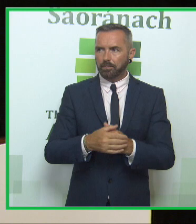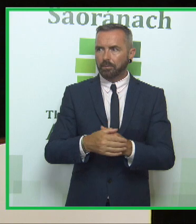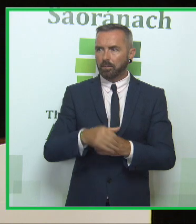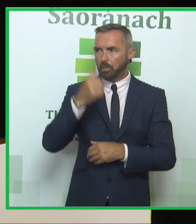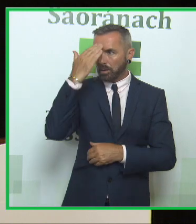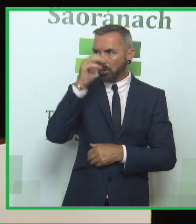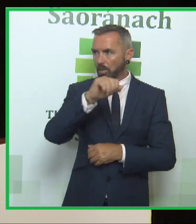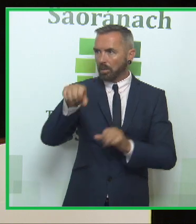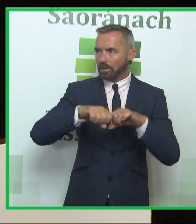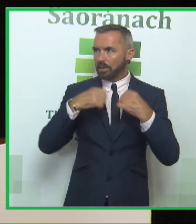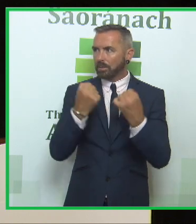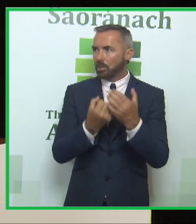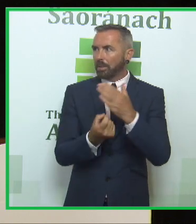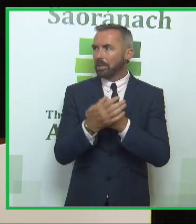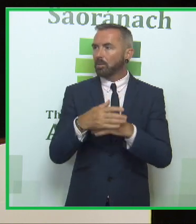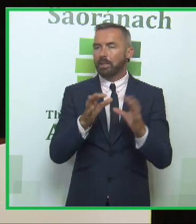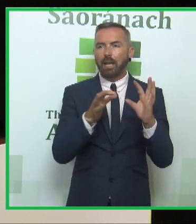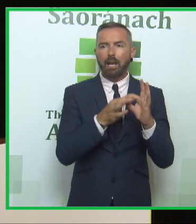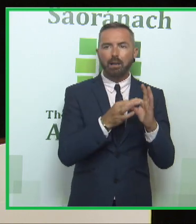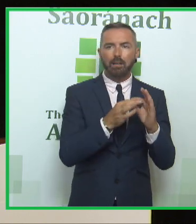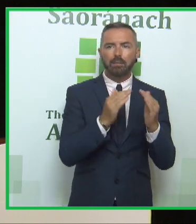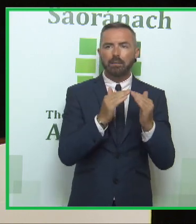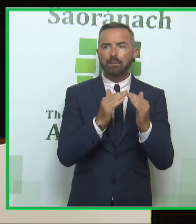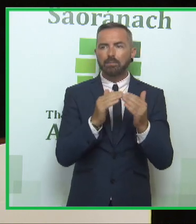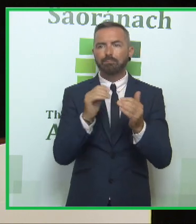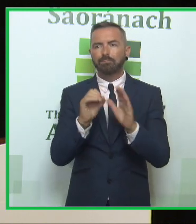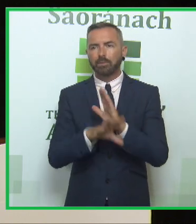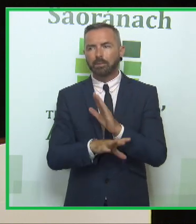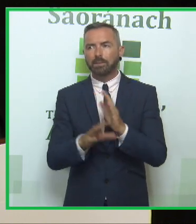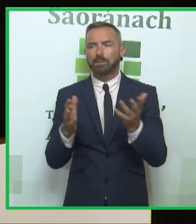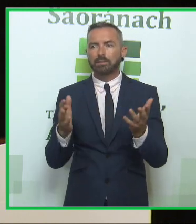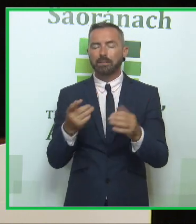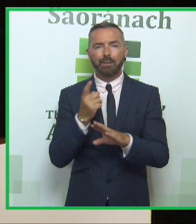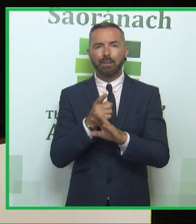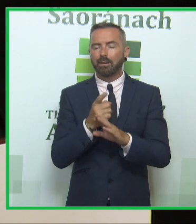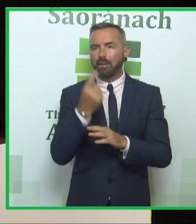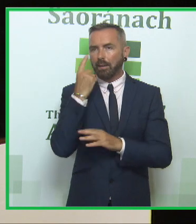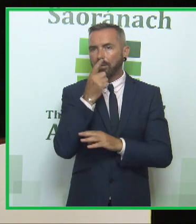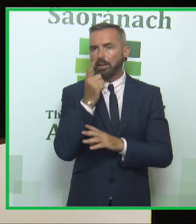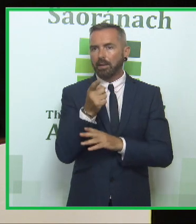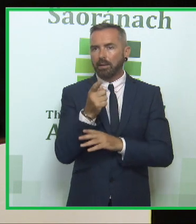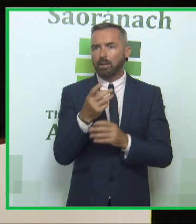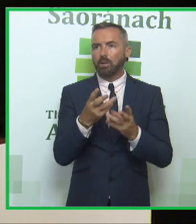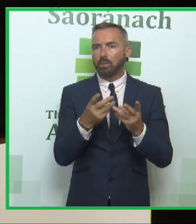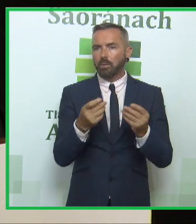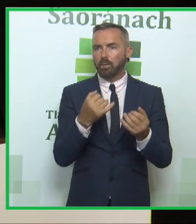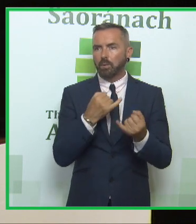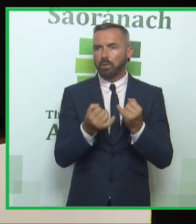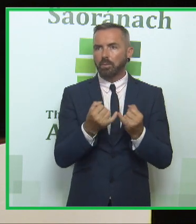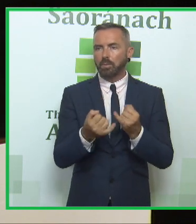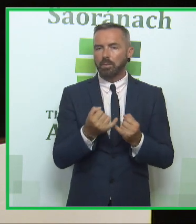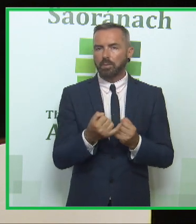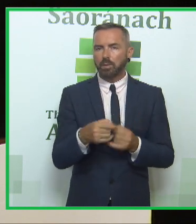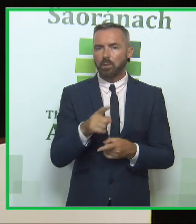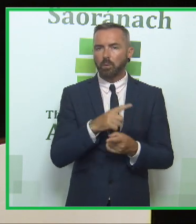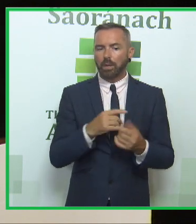know the social issues we have with housing, homelessness. This is up there. The evidence is there, it's deteriorating, it's getting worse. We're in a